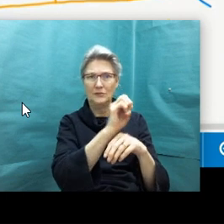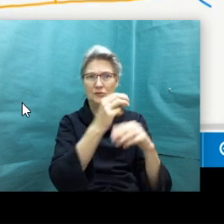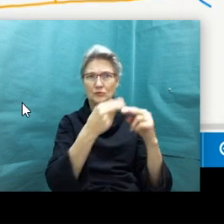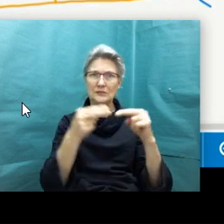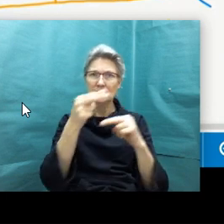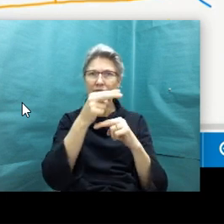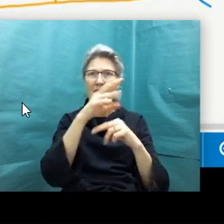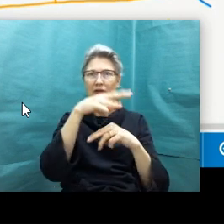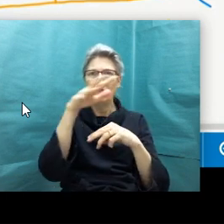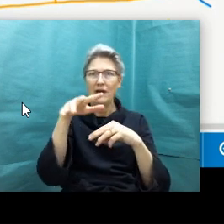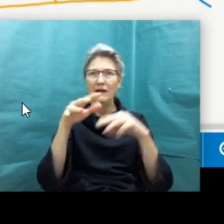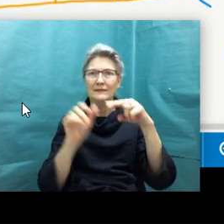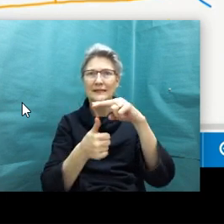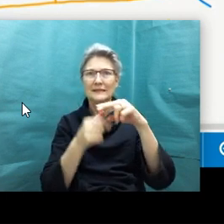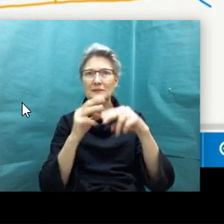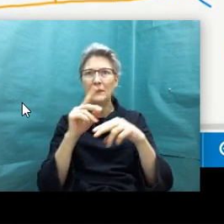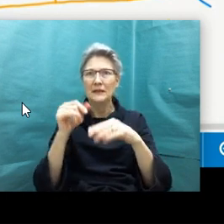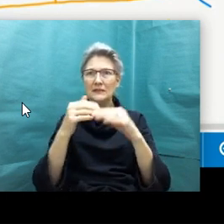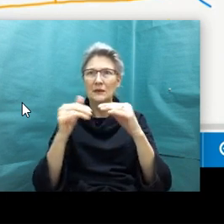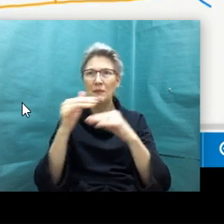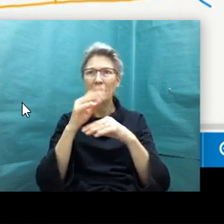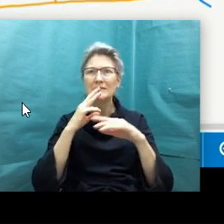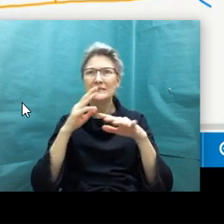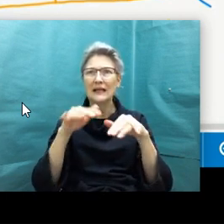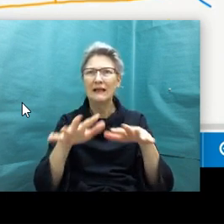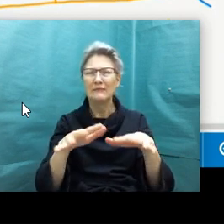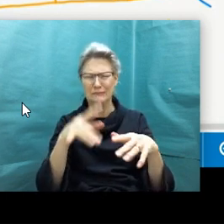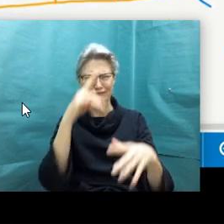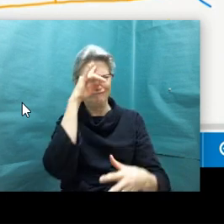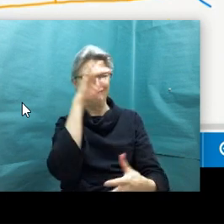tenths miles above sea level, you would probably be very